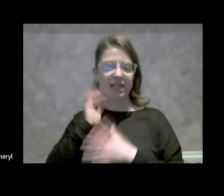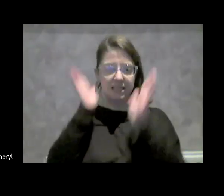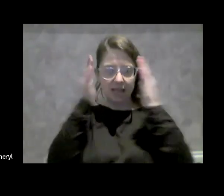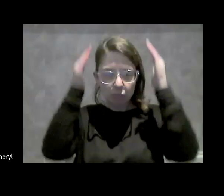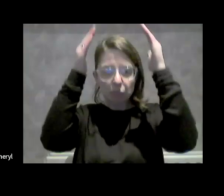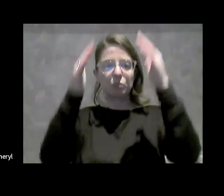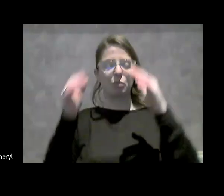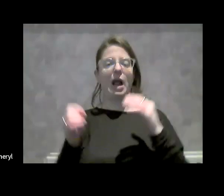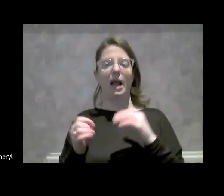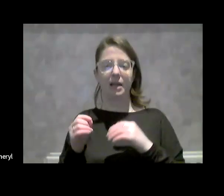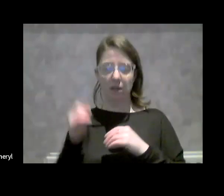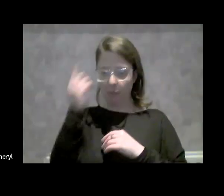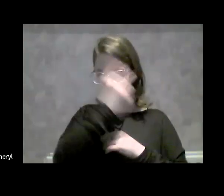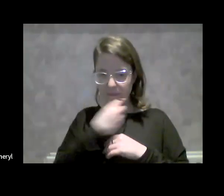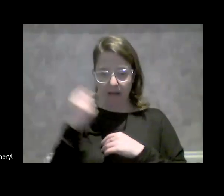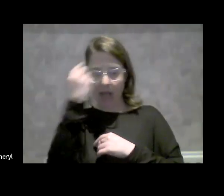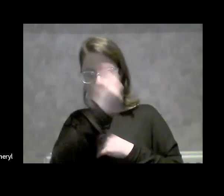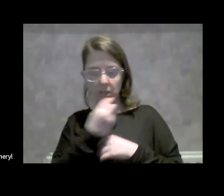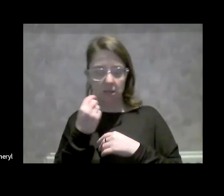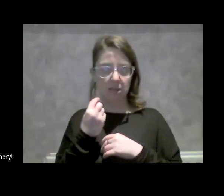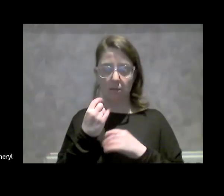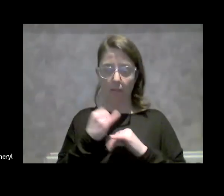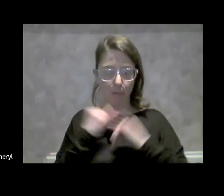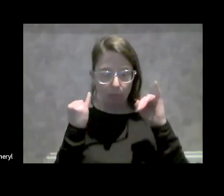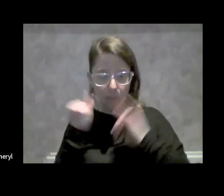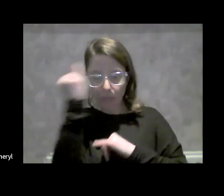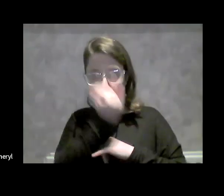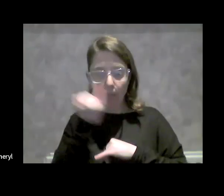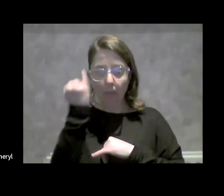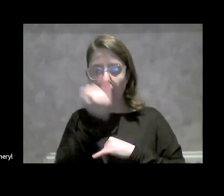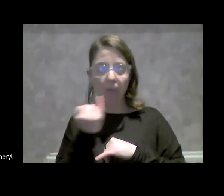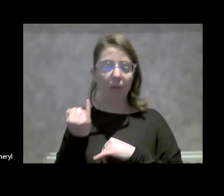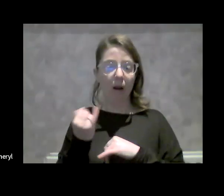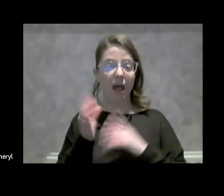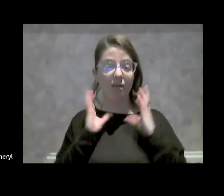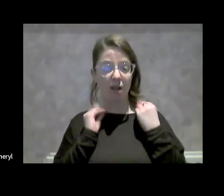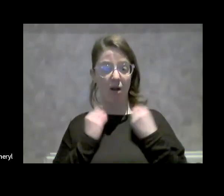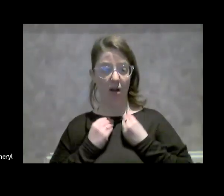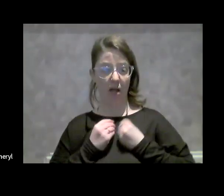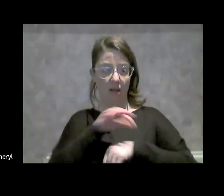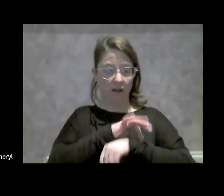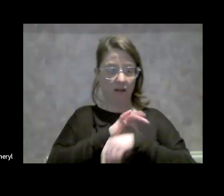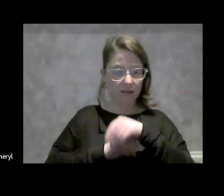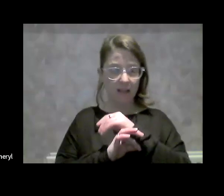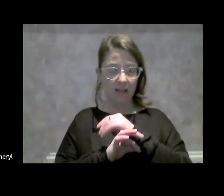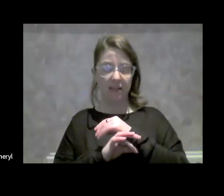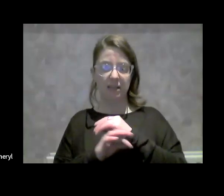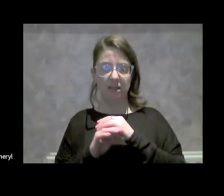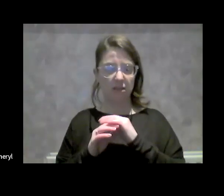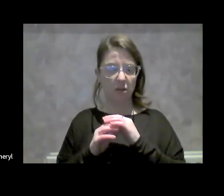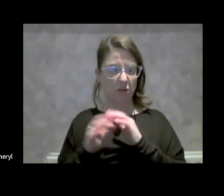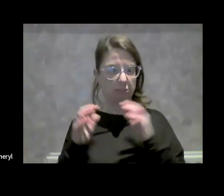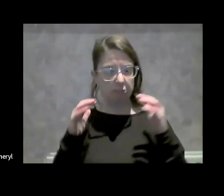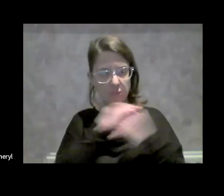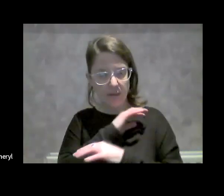with soiled face, second-hand wig, with those compromised culottes I wore at Lee Mitchell's wedding, all